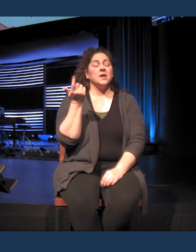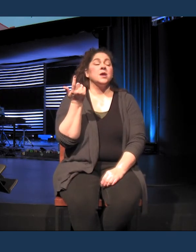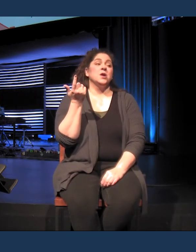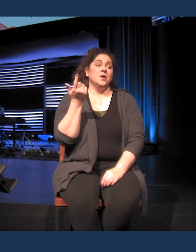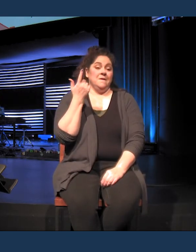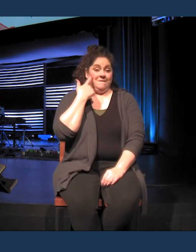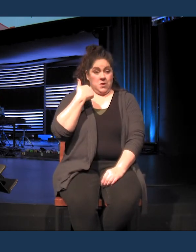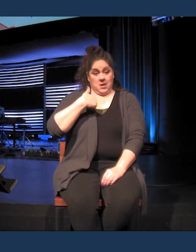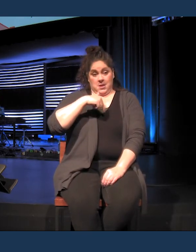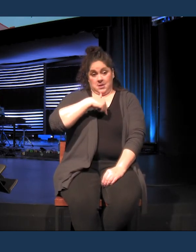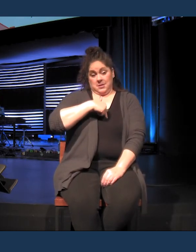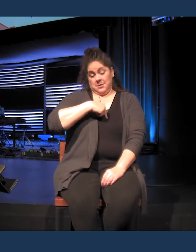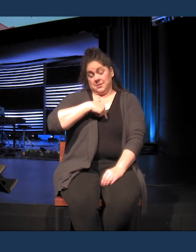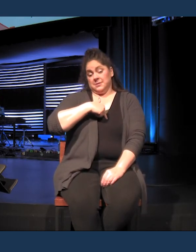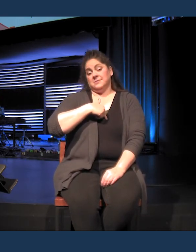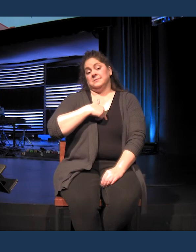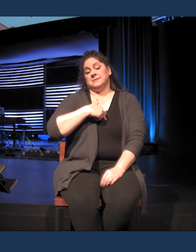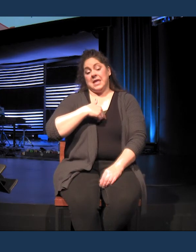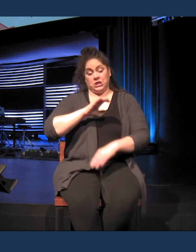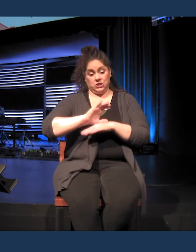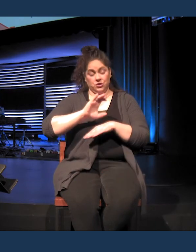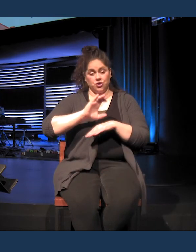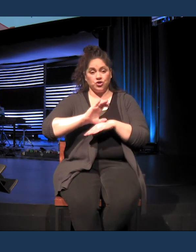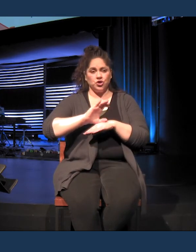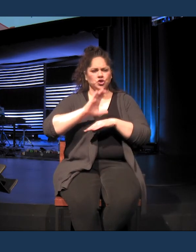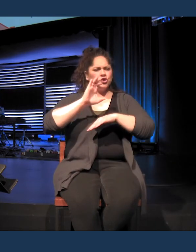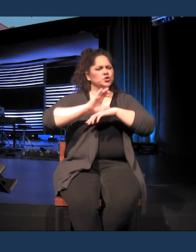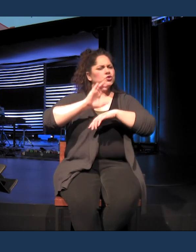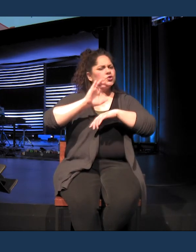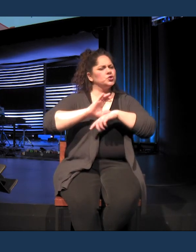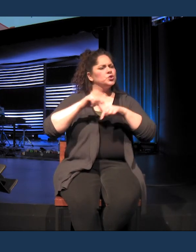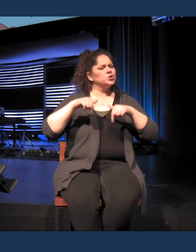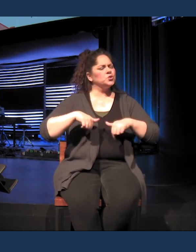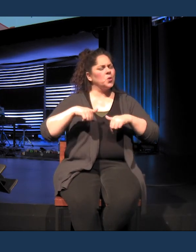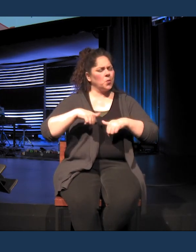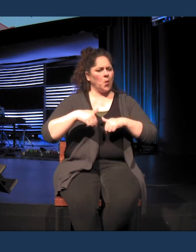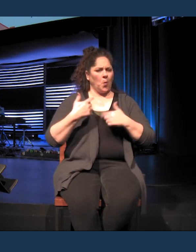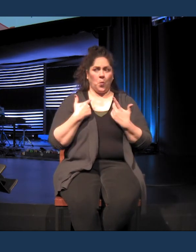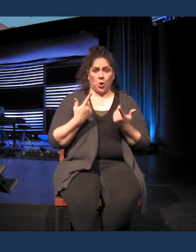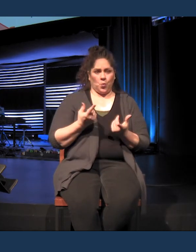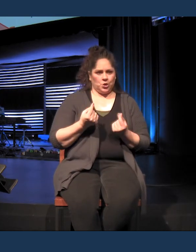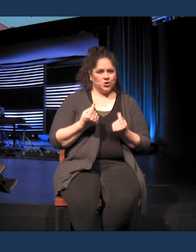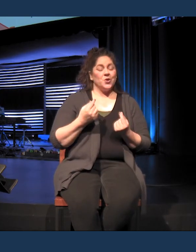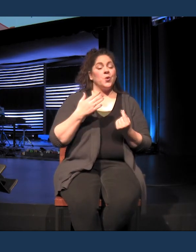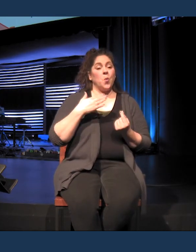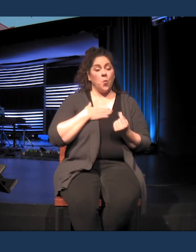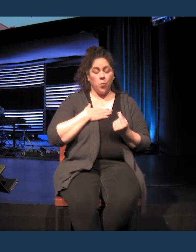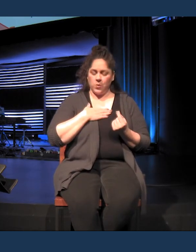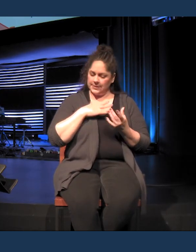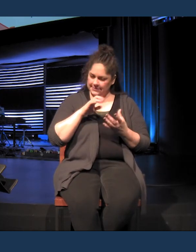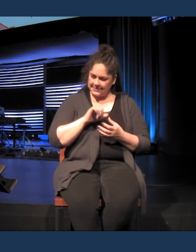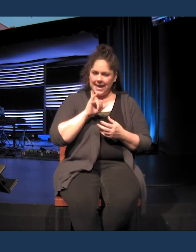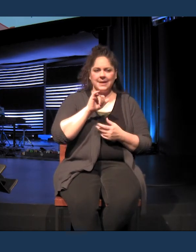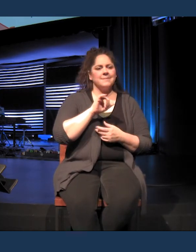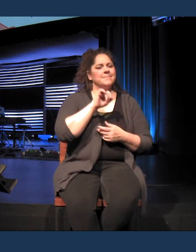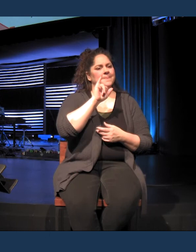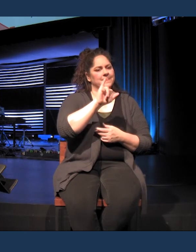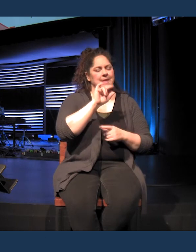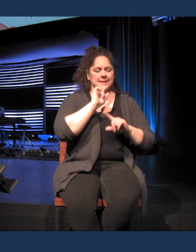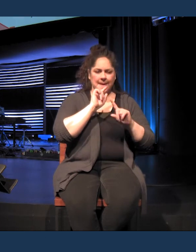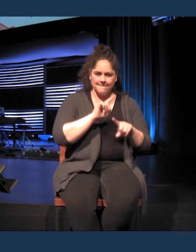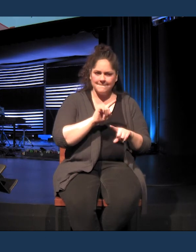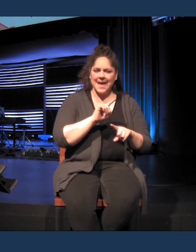as a church, what is guiding us as a church? Well, we take the Great Commandment and the Great Commission and we put it all